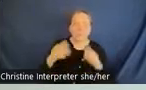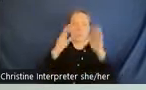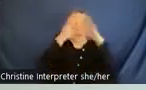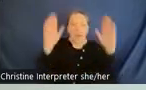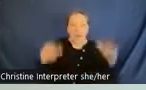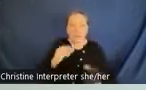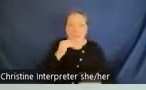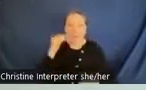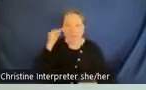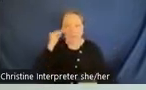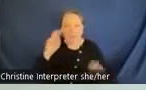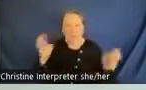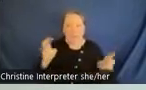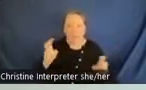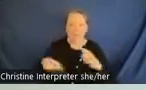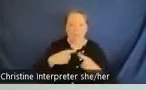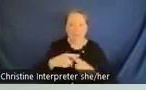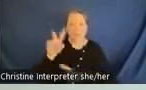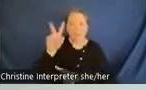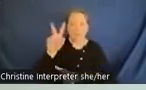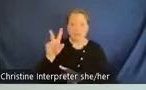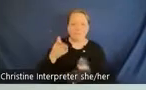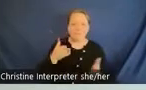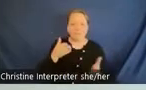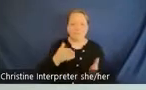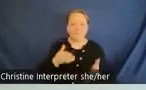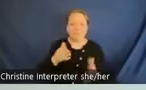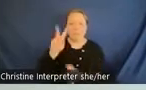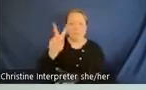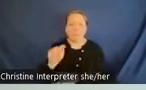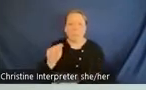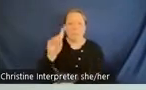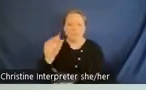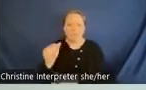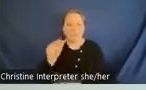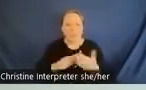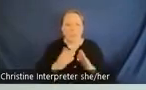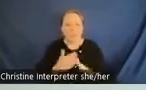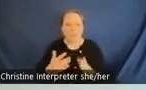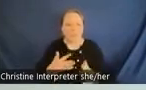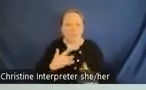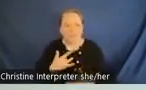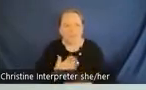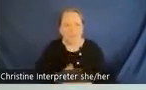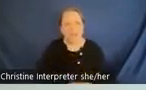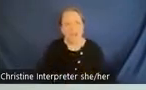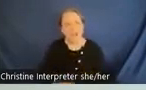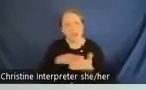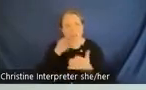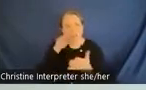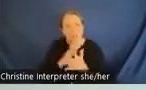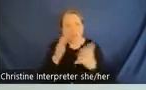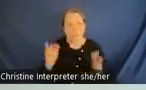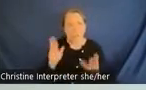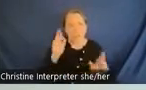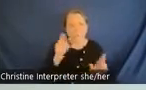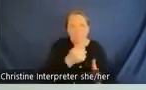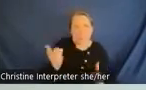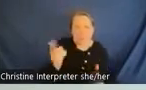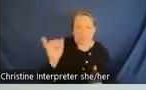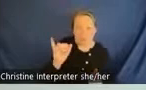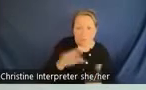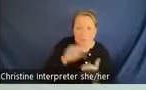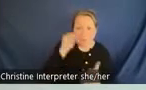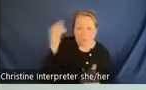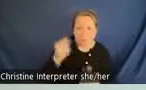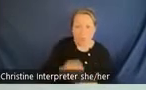Vermont disability community. I know I learned a lot tonight, and I hope everyone in the audience did as well. We're now going to open the